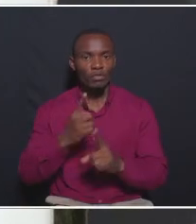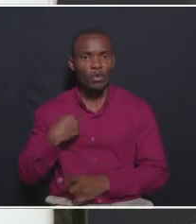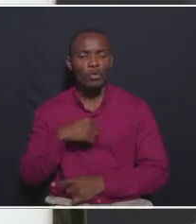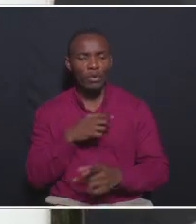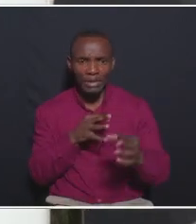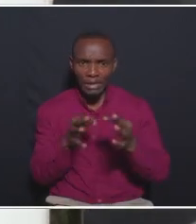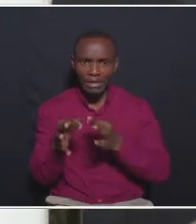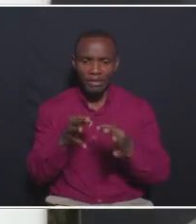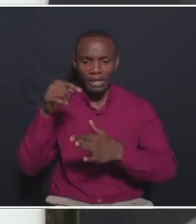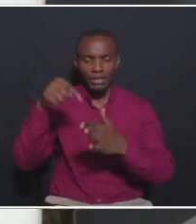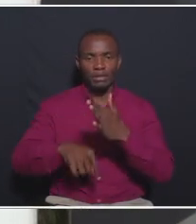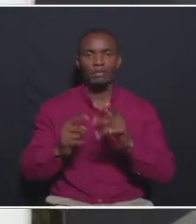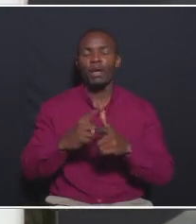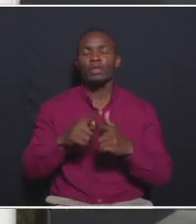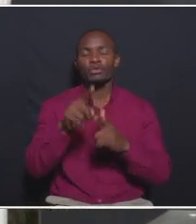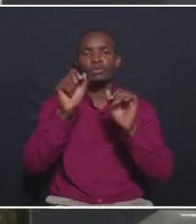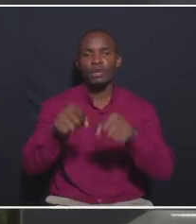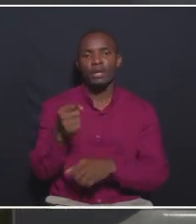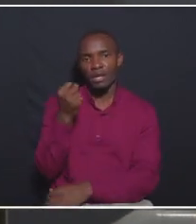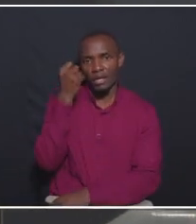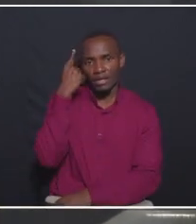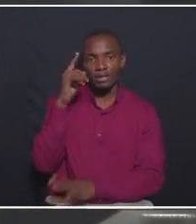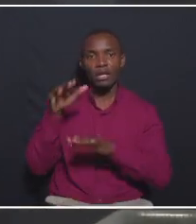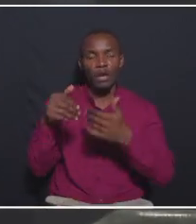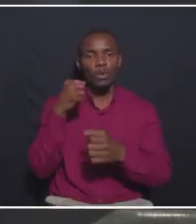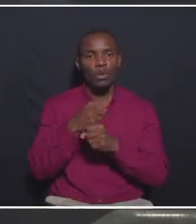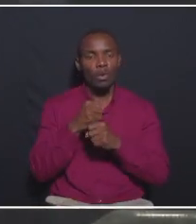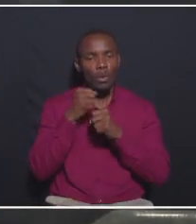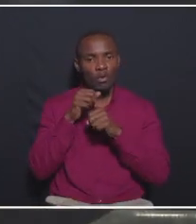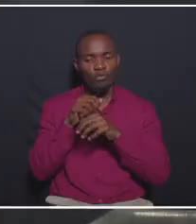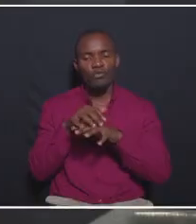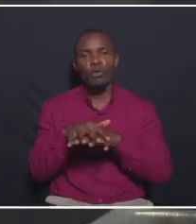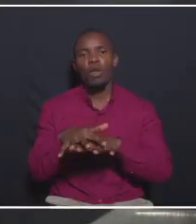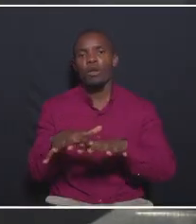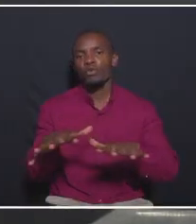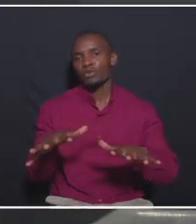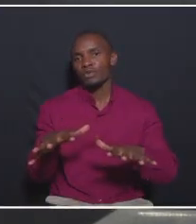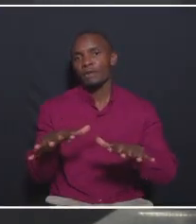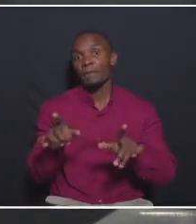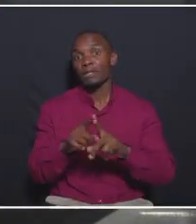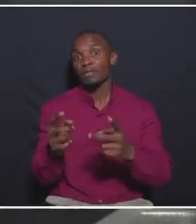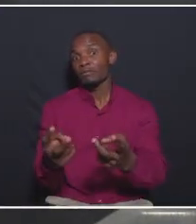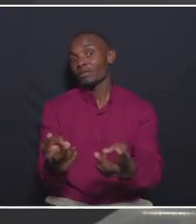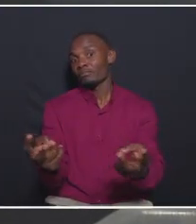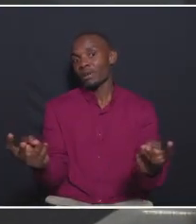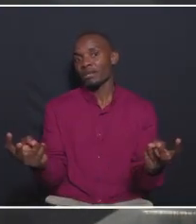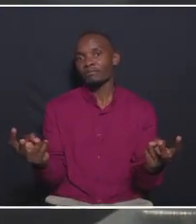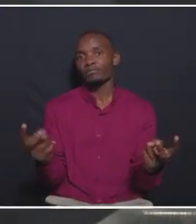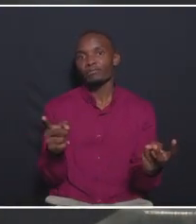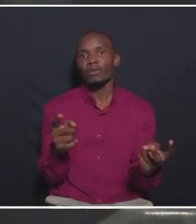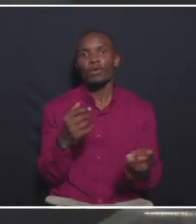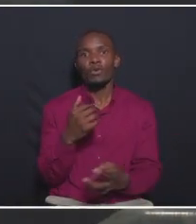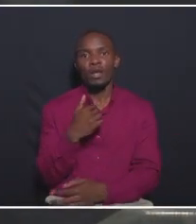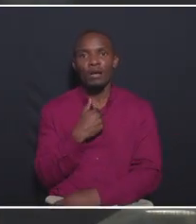to understand exactly how the workflows go. And the panel here will actually have these people